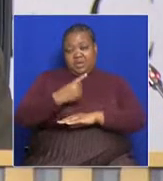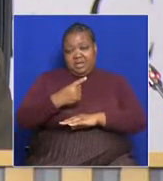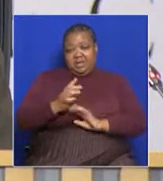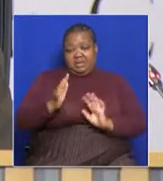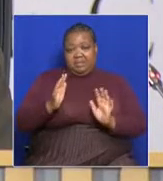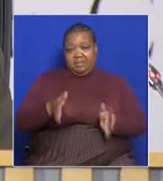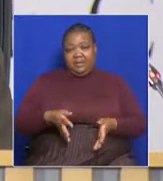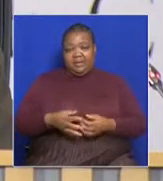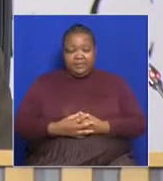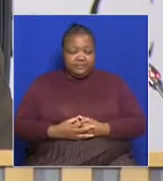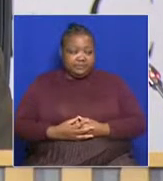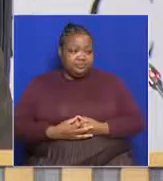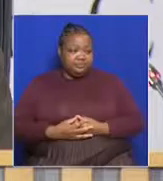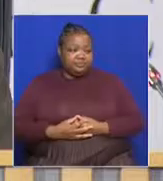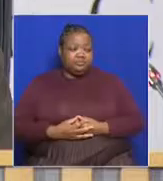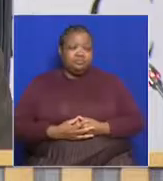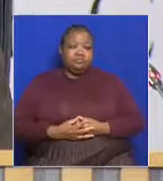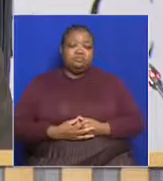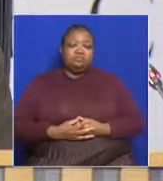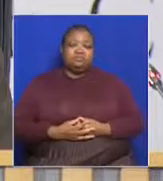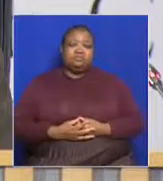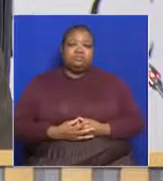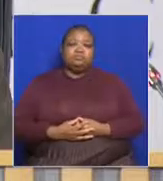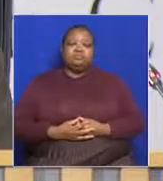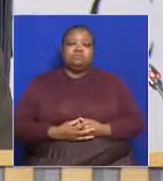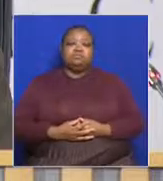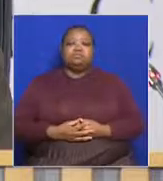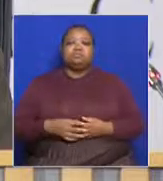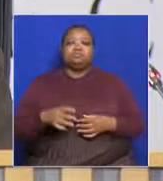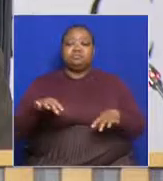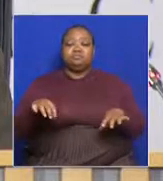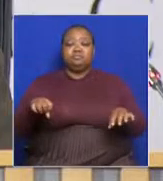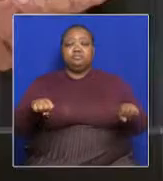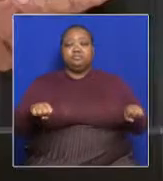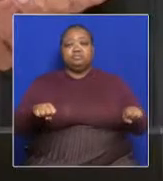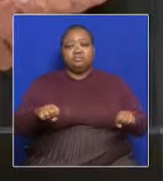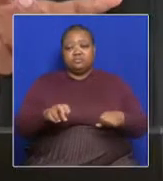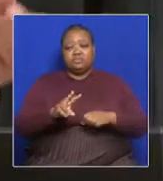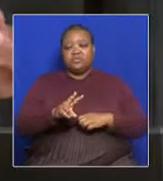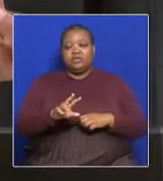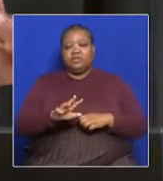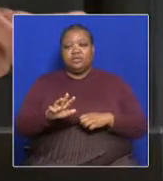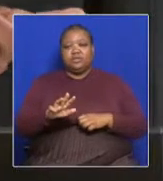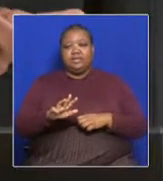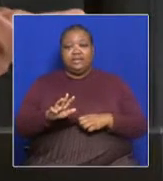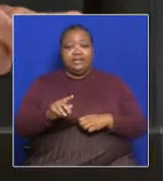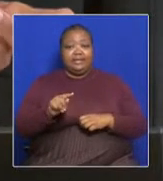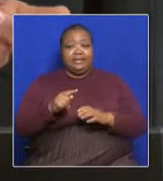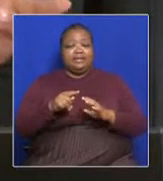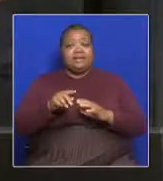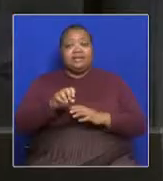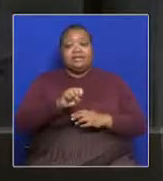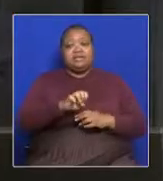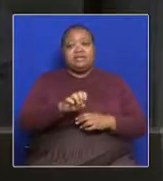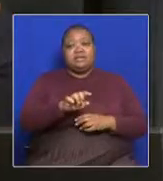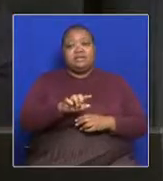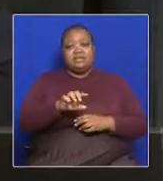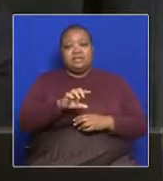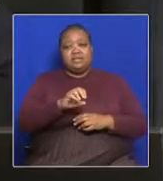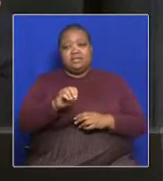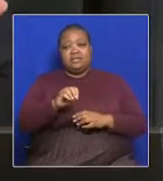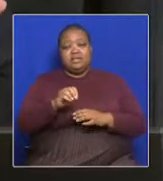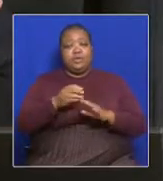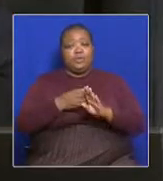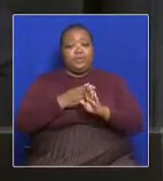And then you take up where you left off on the 29th, and as Ms. Silo showed you earlier, or put to you earlier, that in the